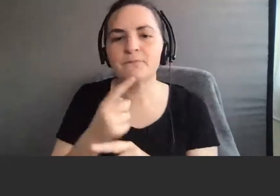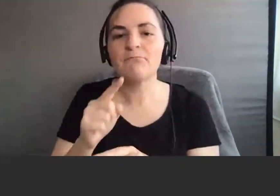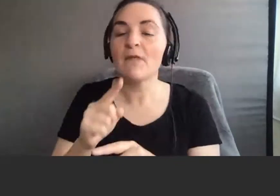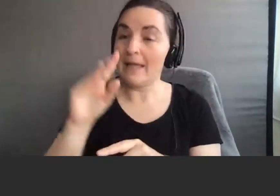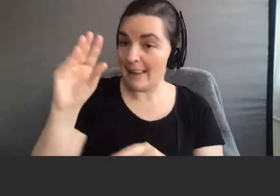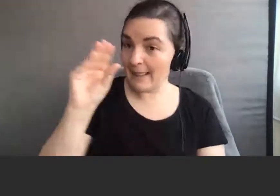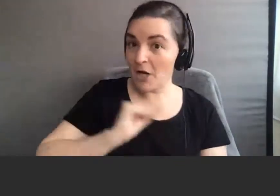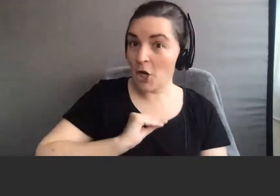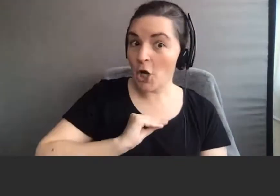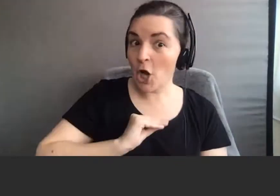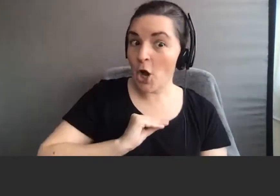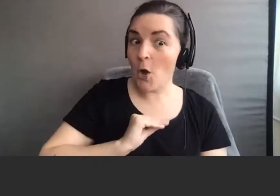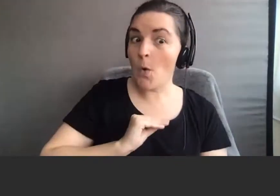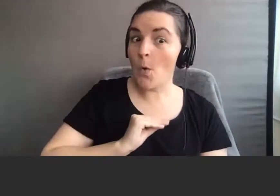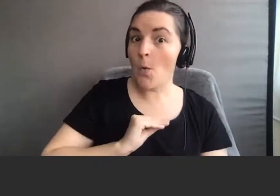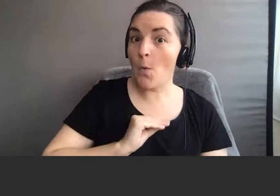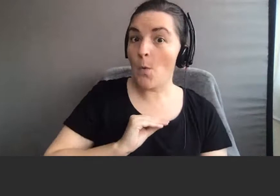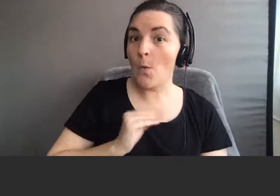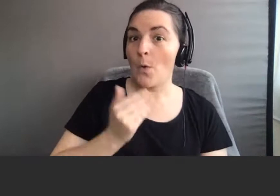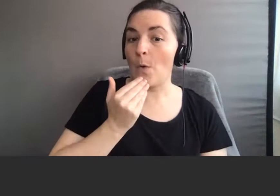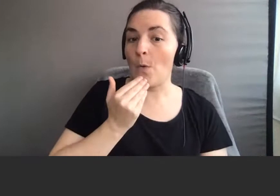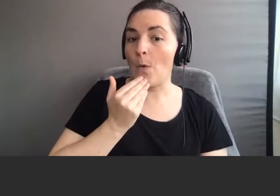know by